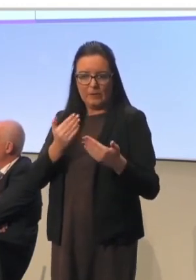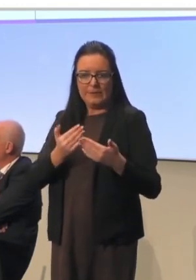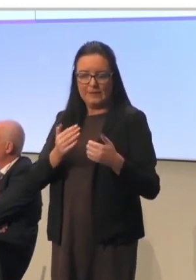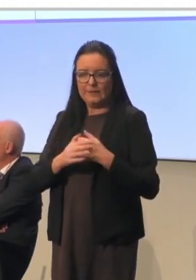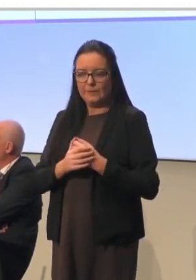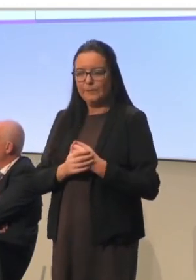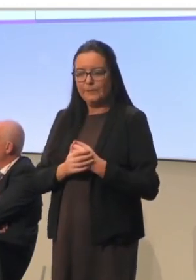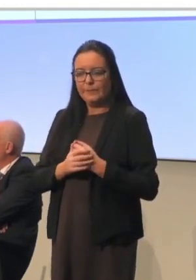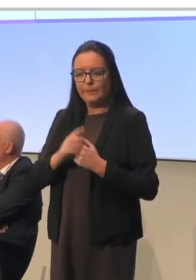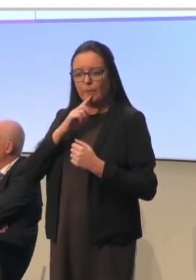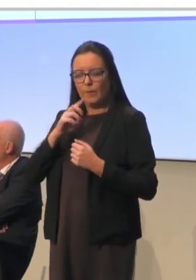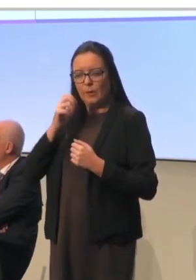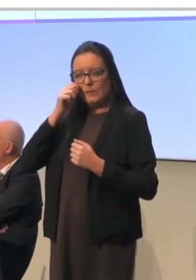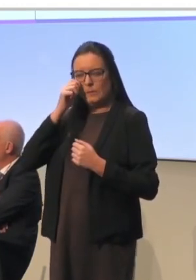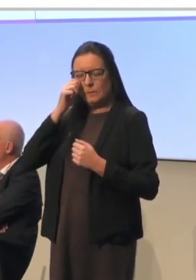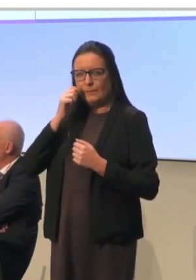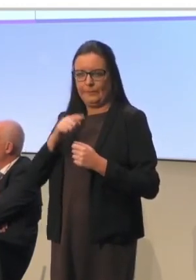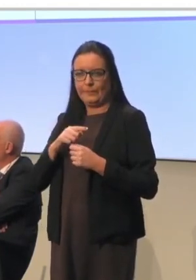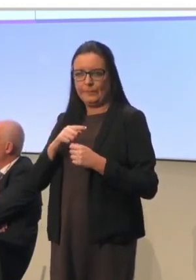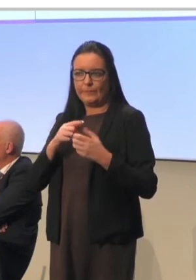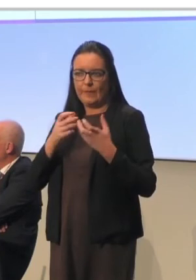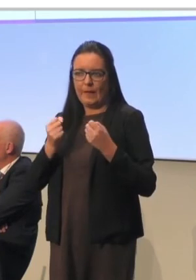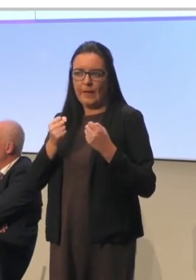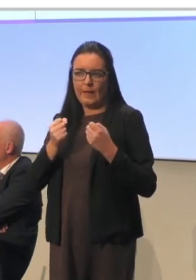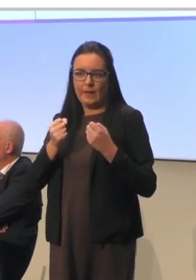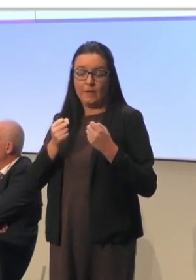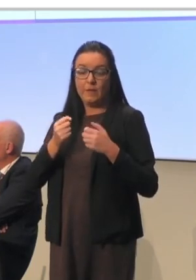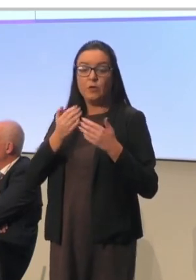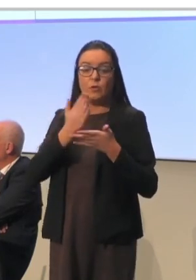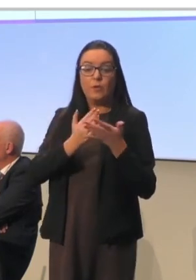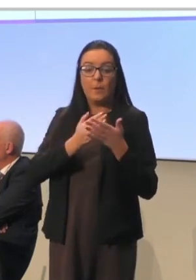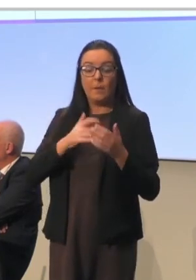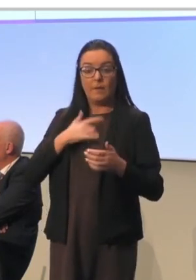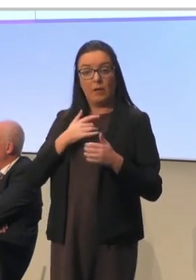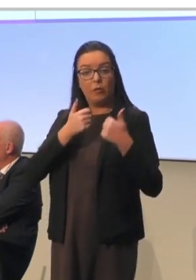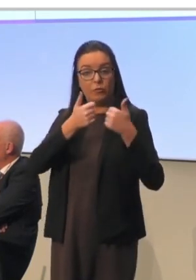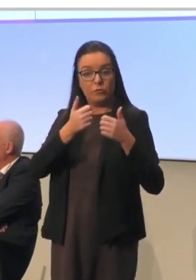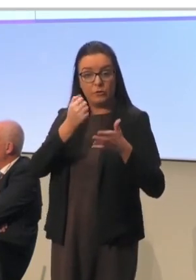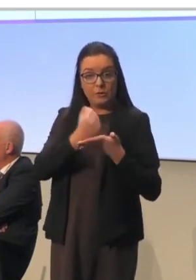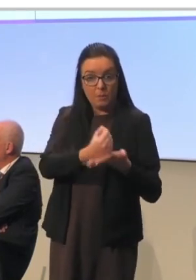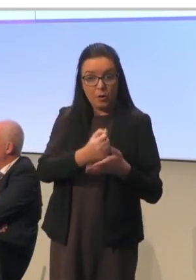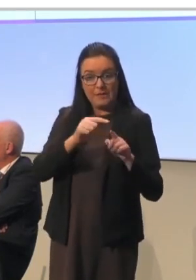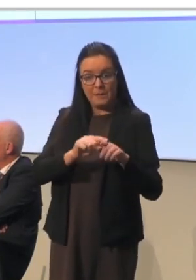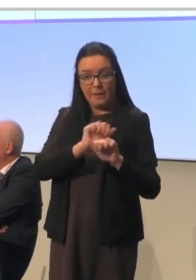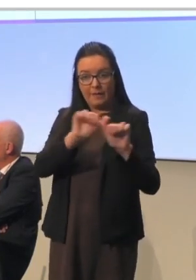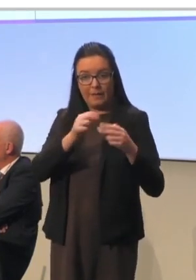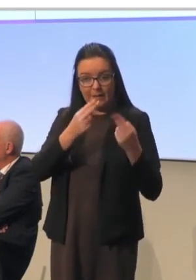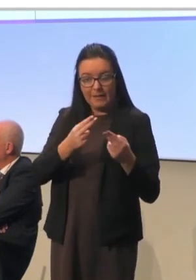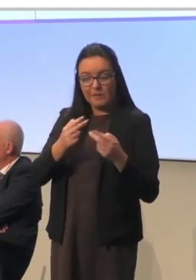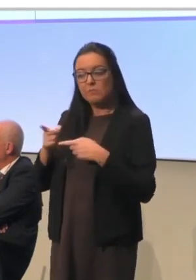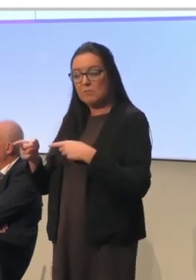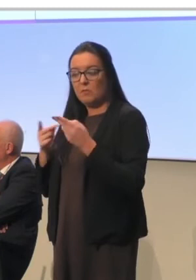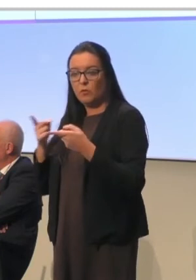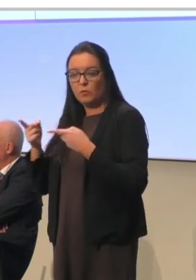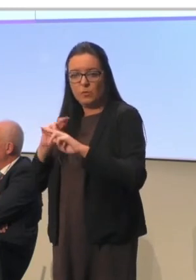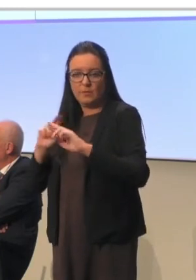But that said, I mean, so there's quite a binary in terms of those who feel there's good supports depending on the type of need, and those who don't. But there was quite a few